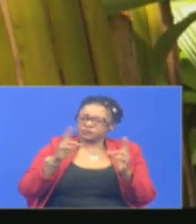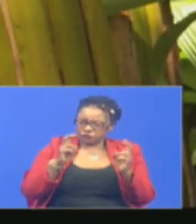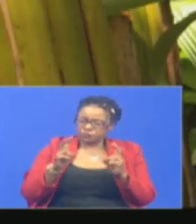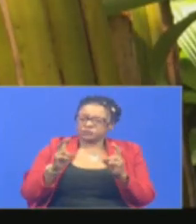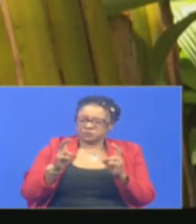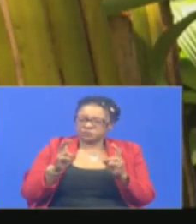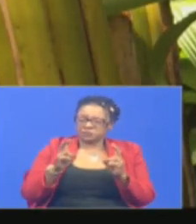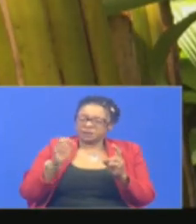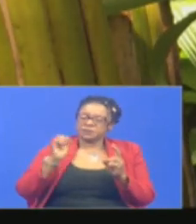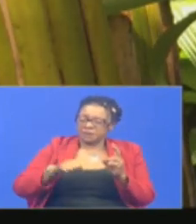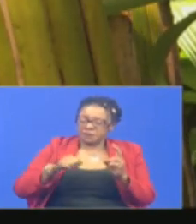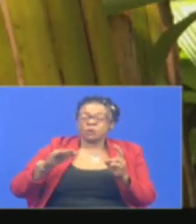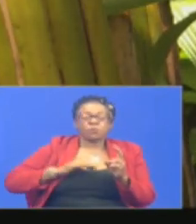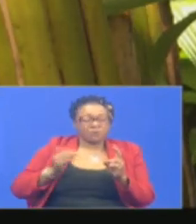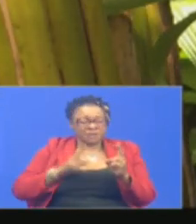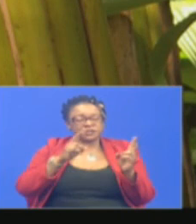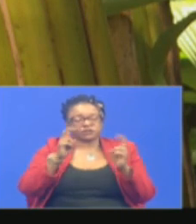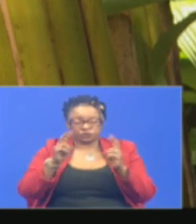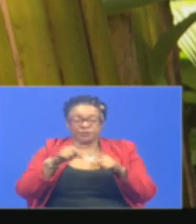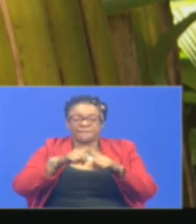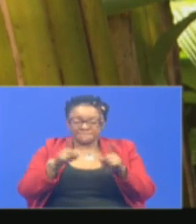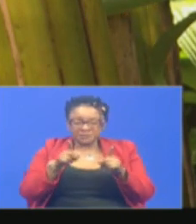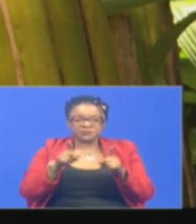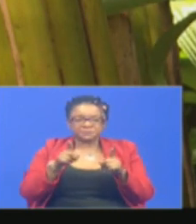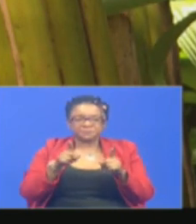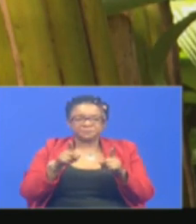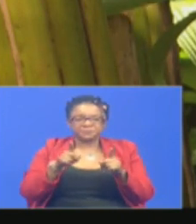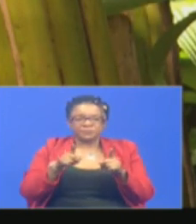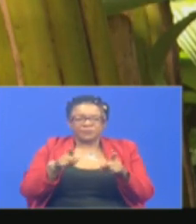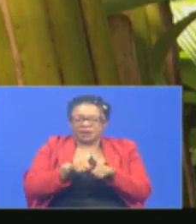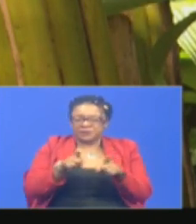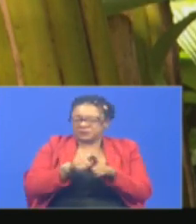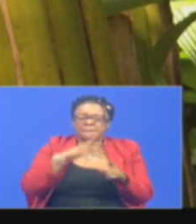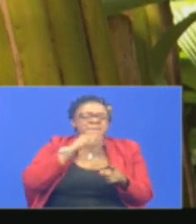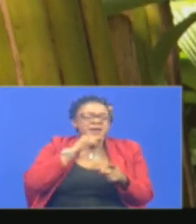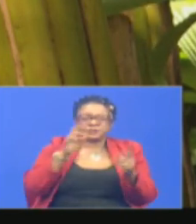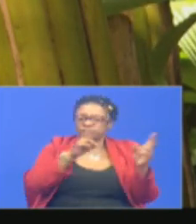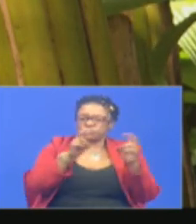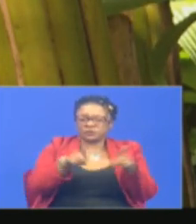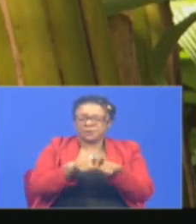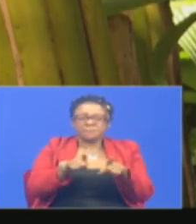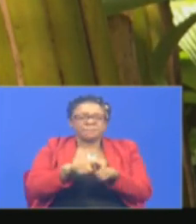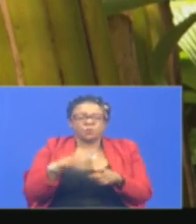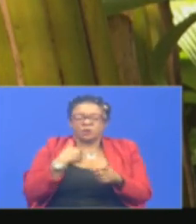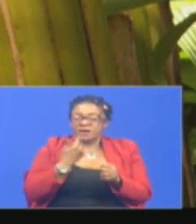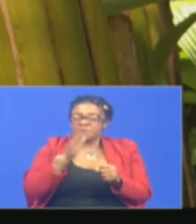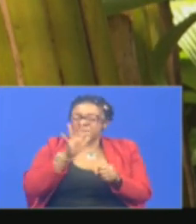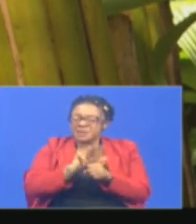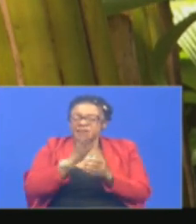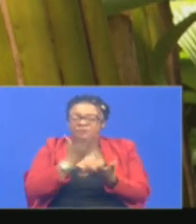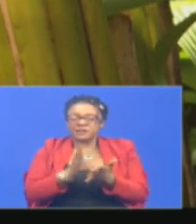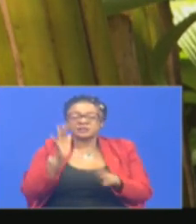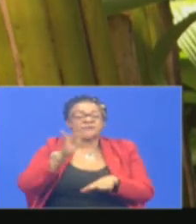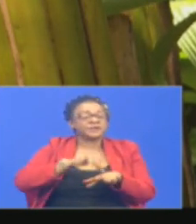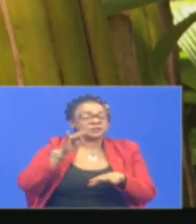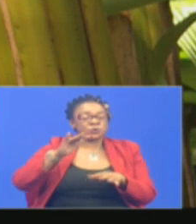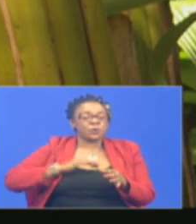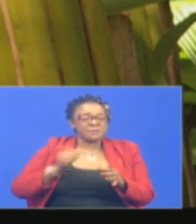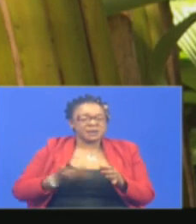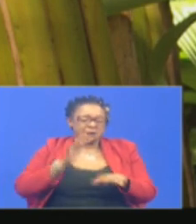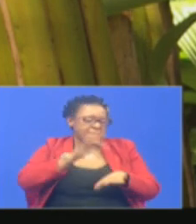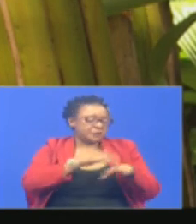women's issues. They are just women issues as they are men issues. There are many things that affect women singularly that do not affect